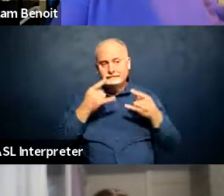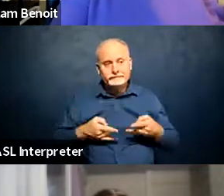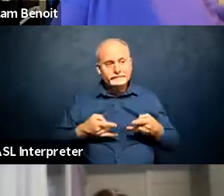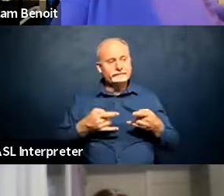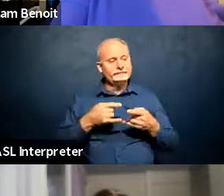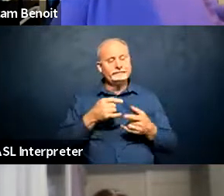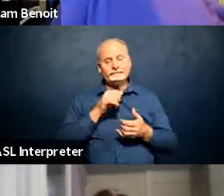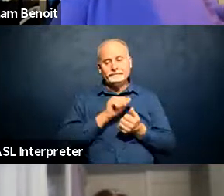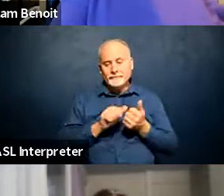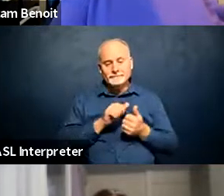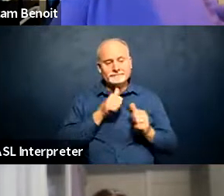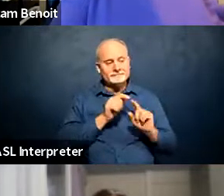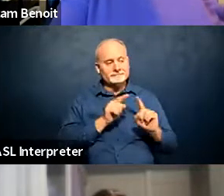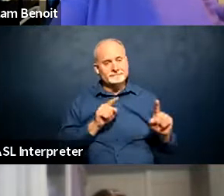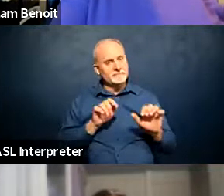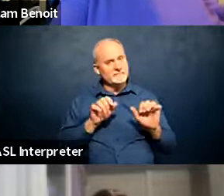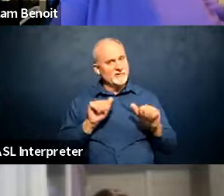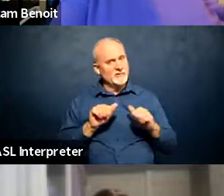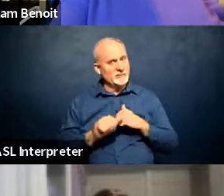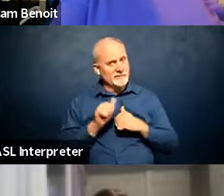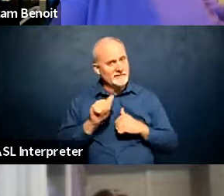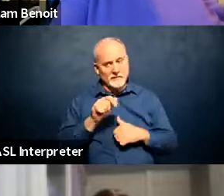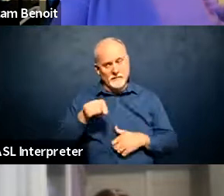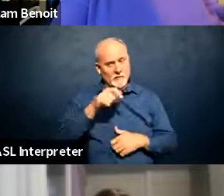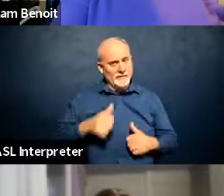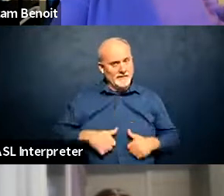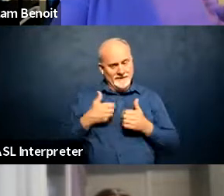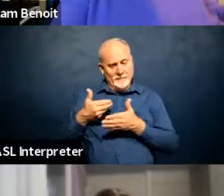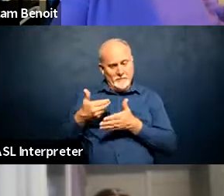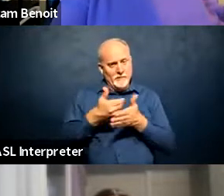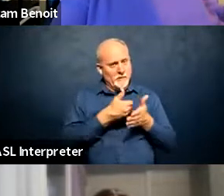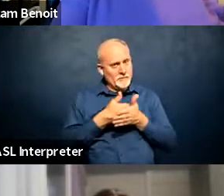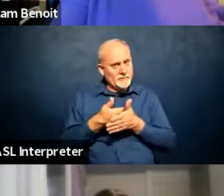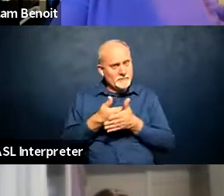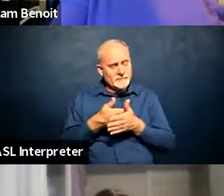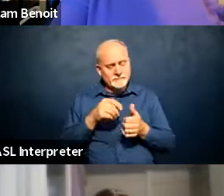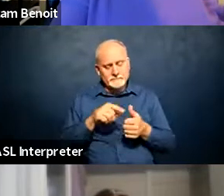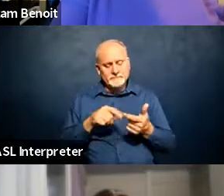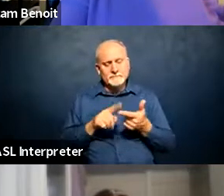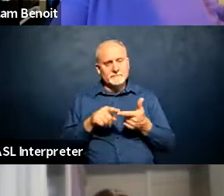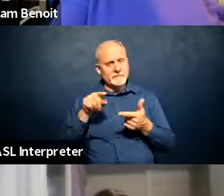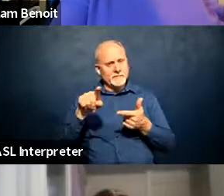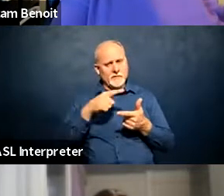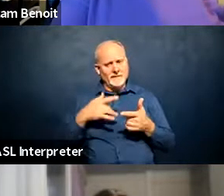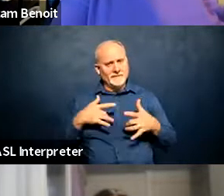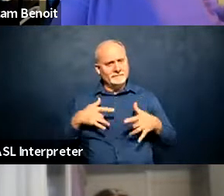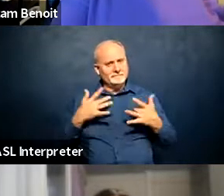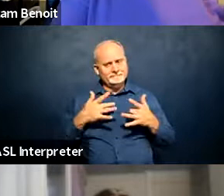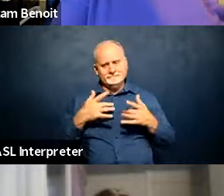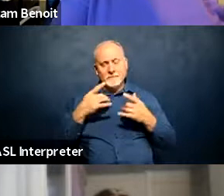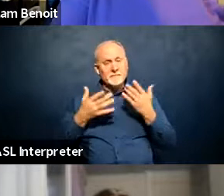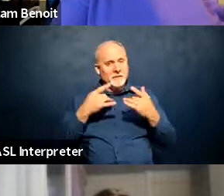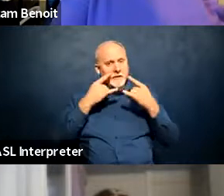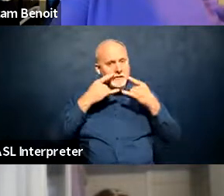certainly understood that those individuals living in close quarters, those that have been close activities with where their masks might be